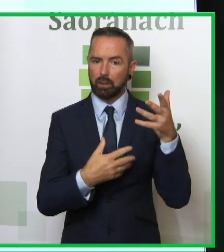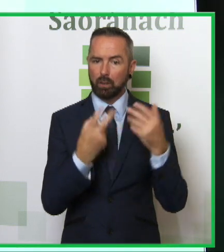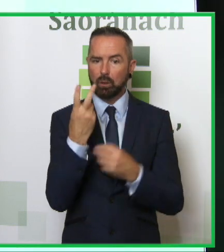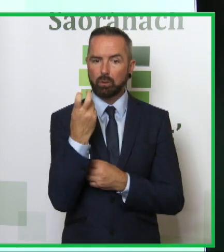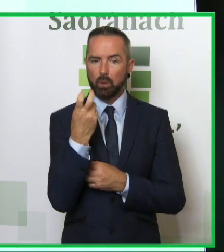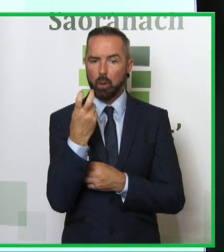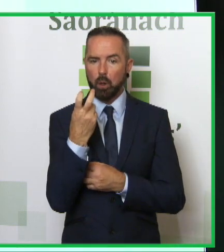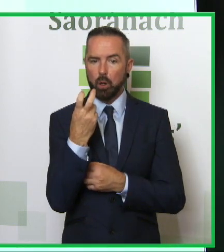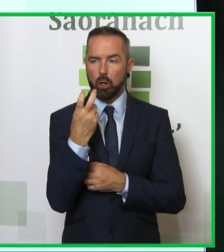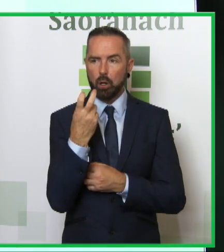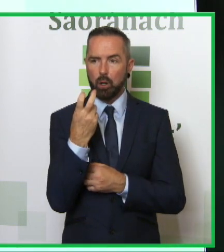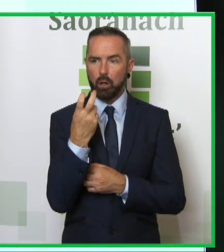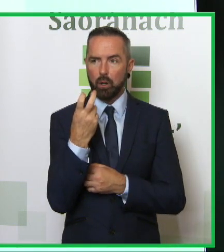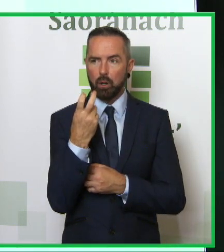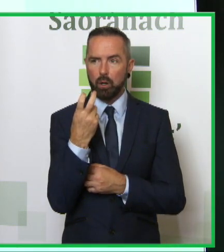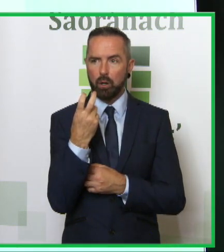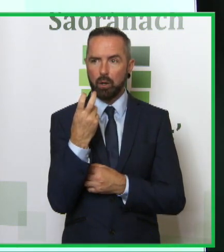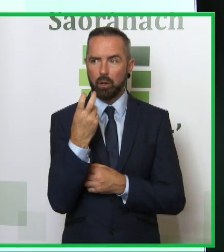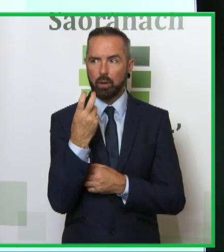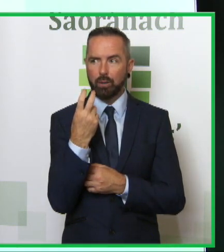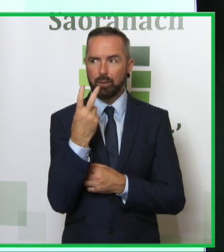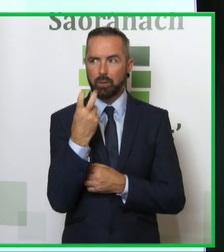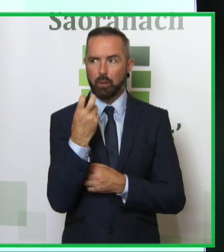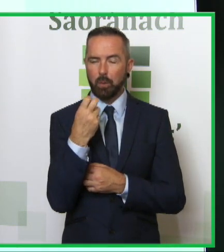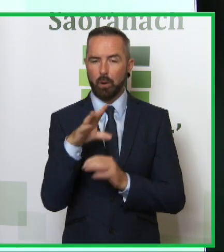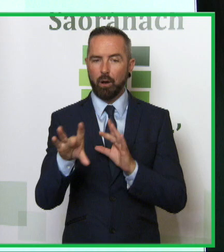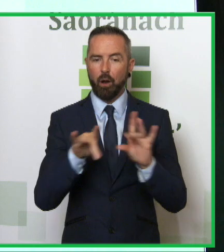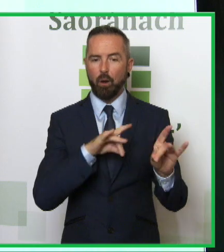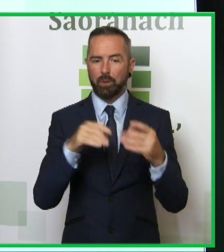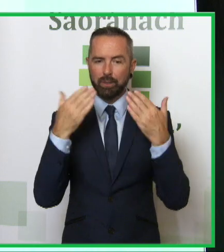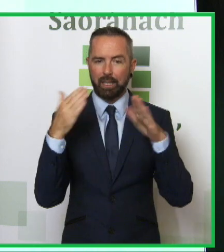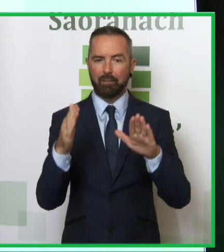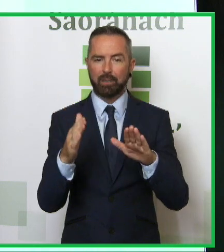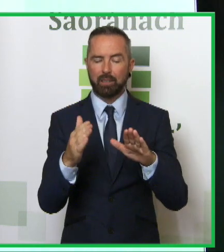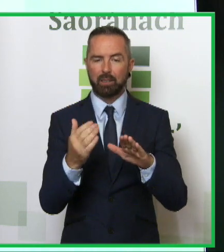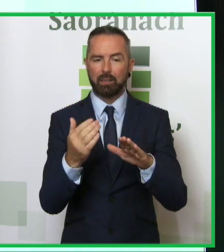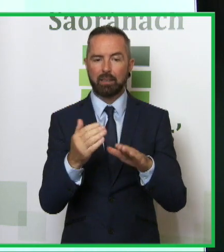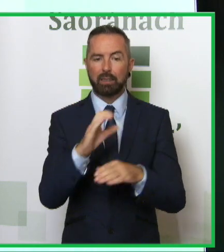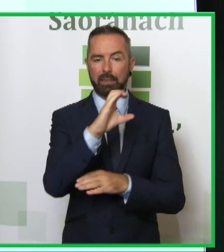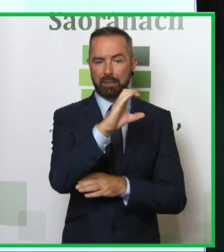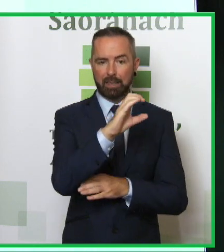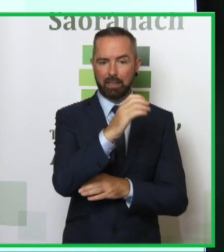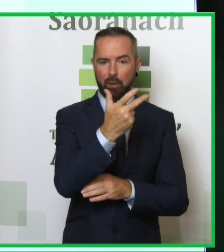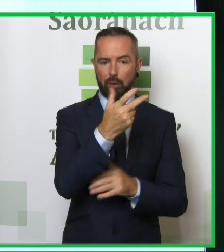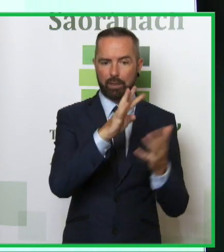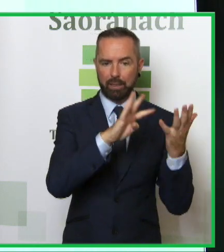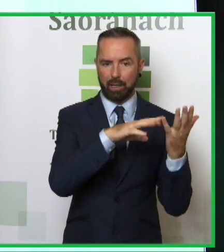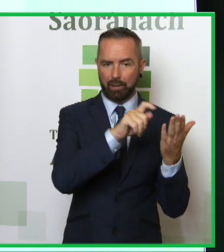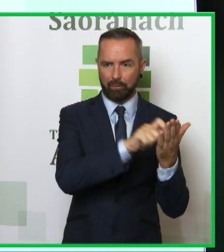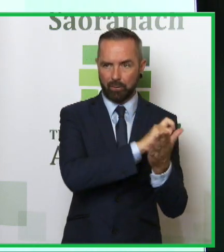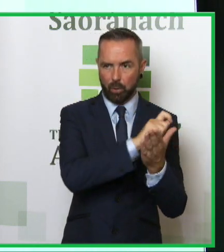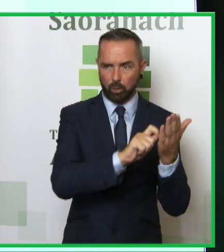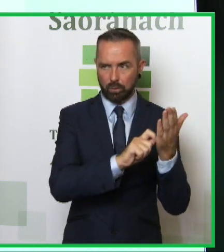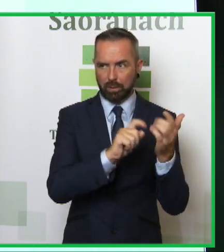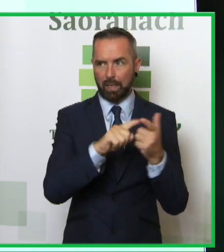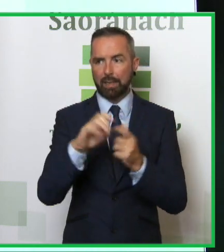stage, or 2 used to people, 2 options left at this stage. Option C has 39 votes